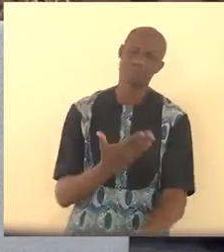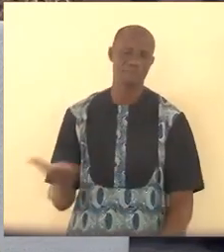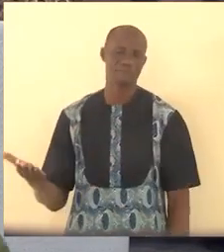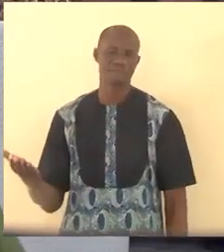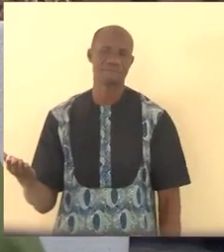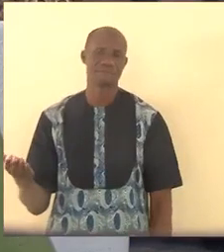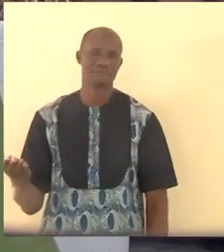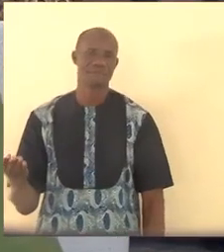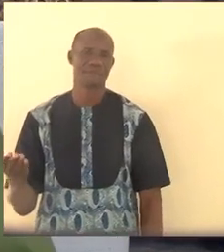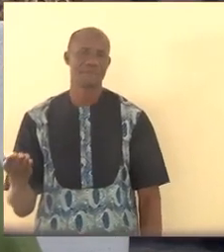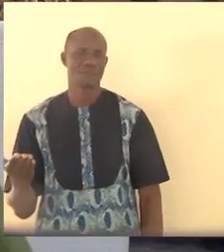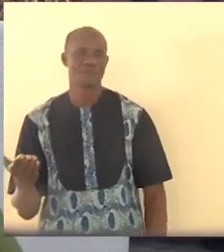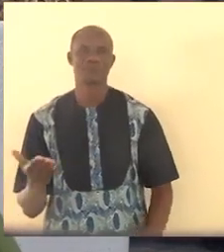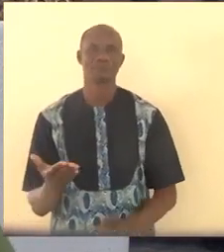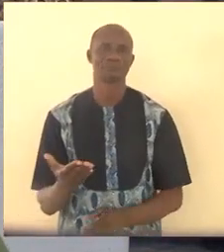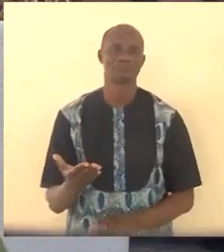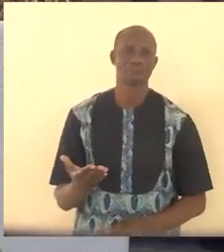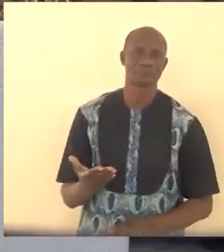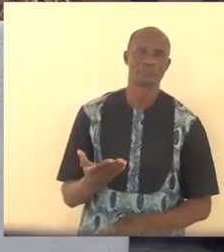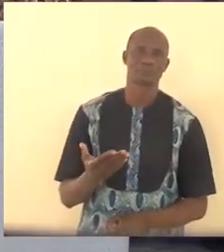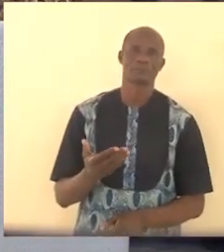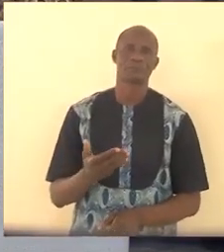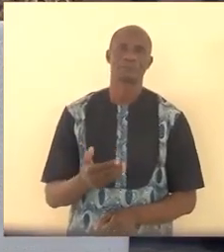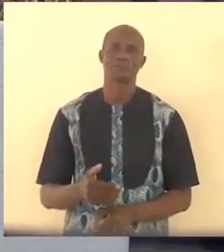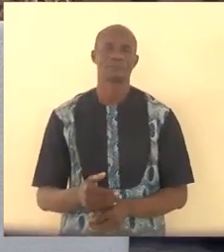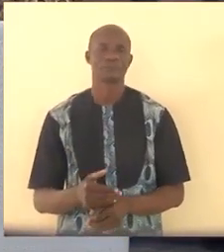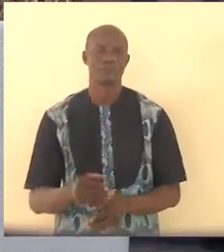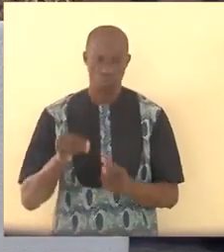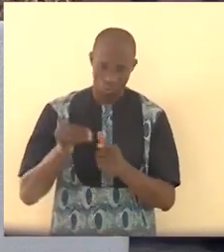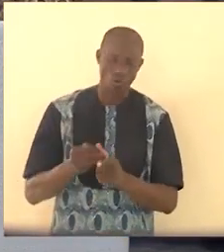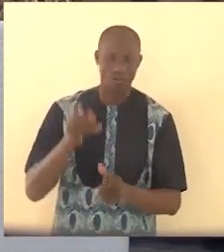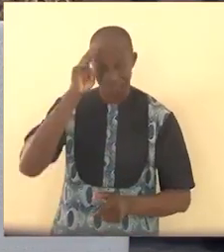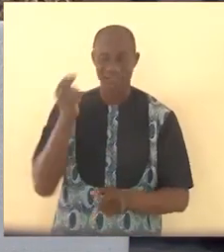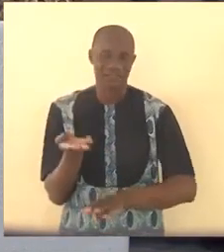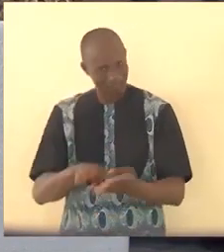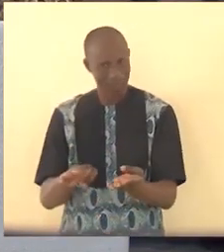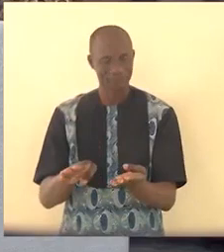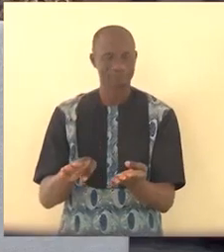Right? Okay. That is even still less than, or he suddenly dies